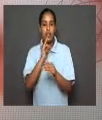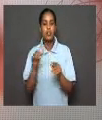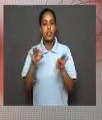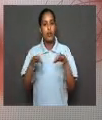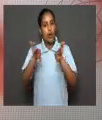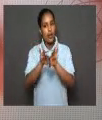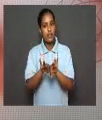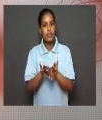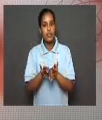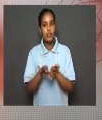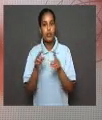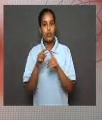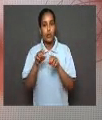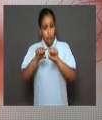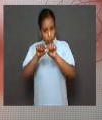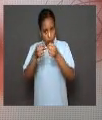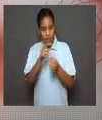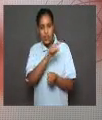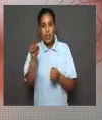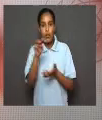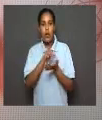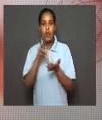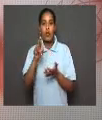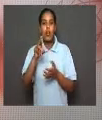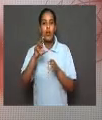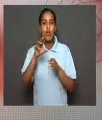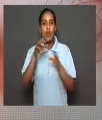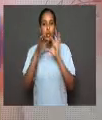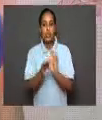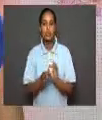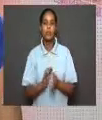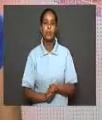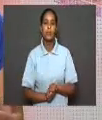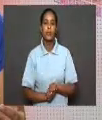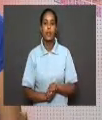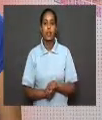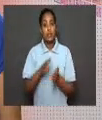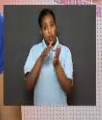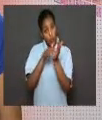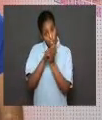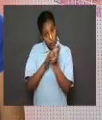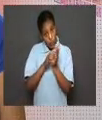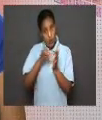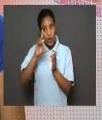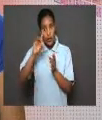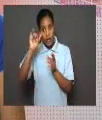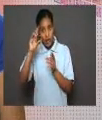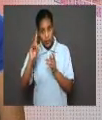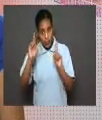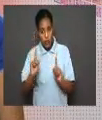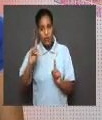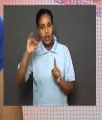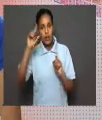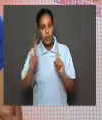is required to break their molecular bonds. The weaker the